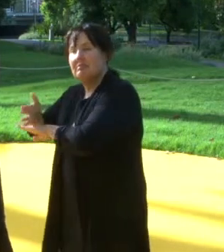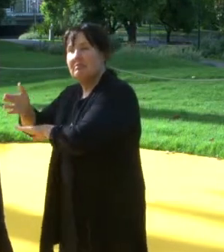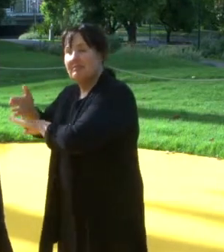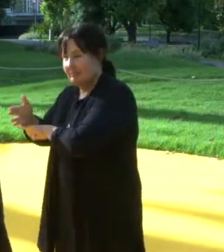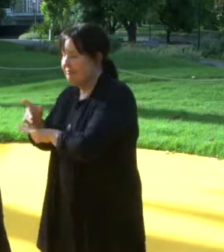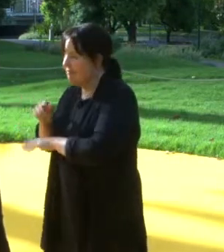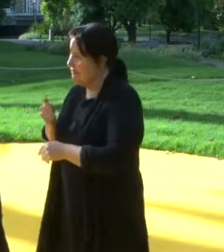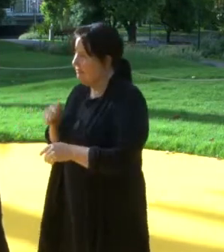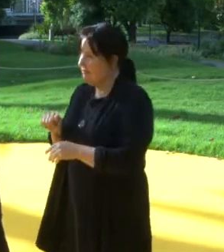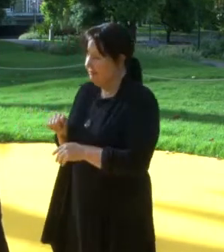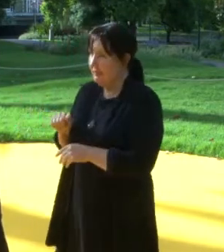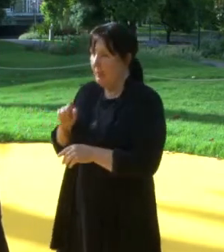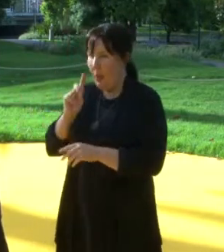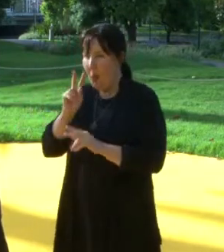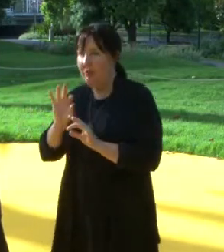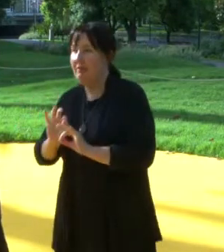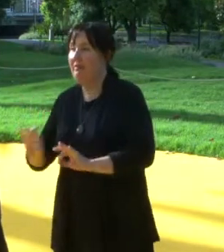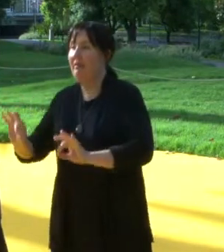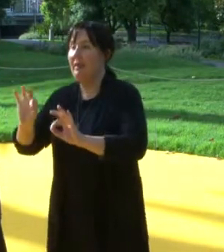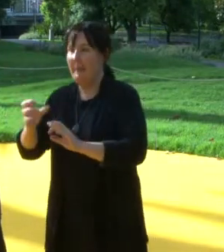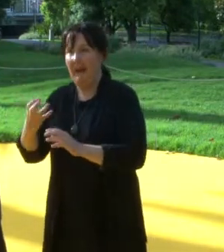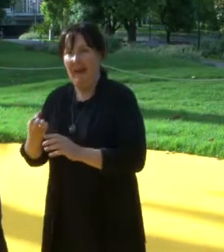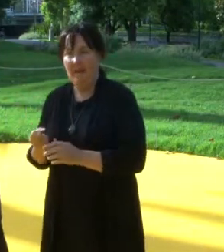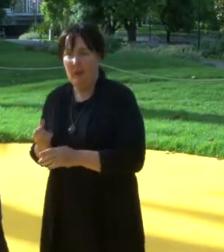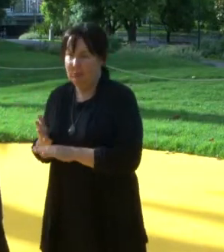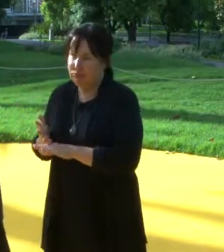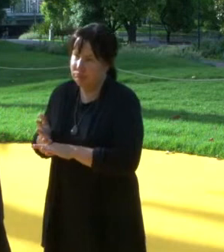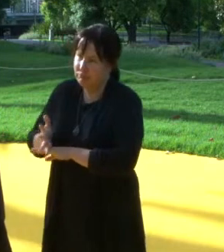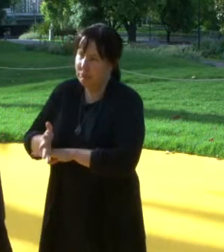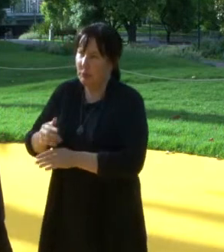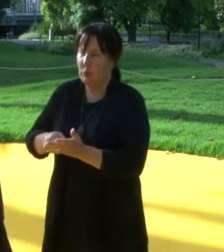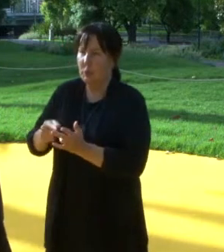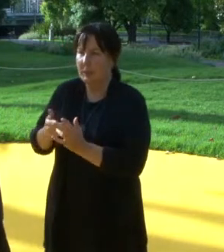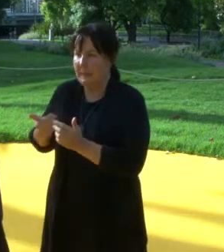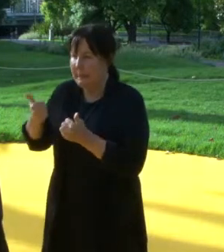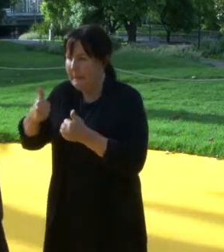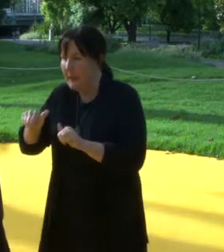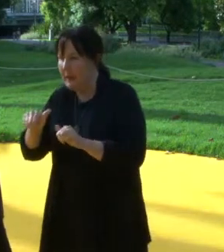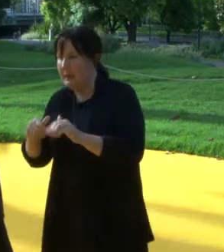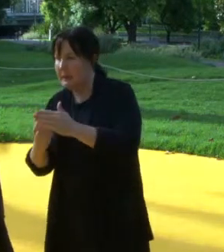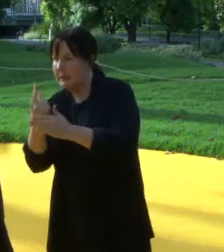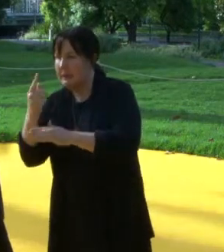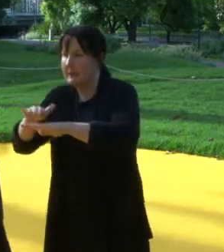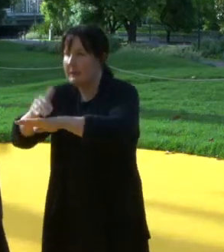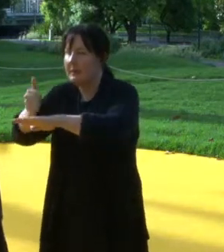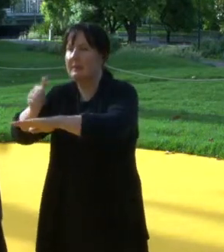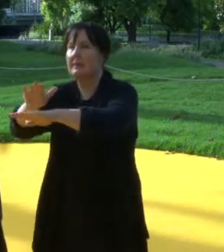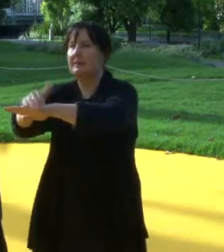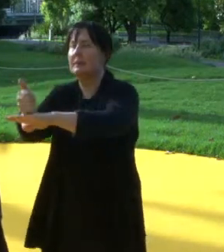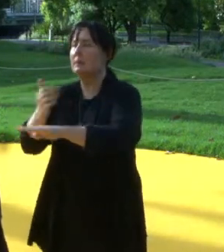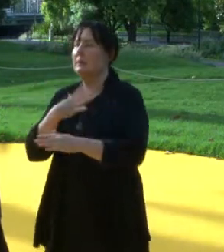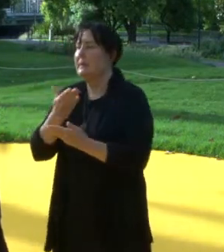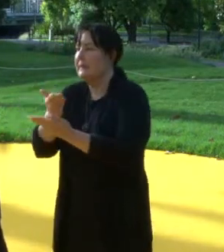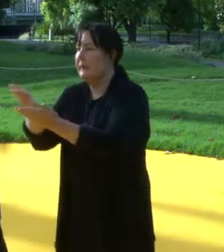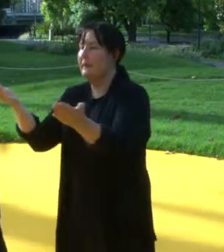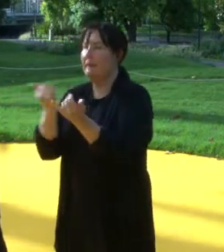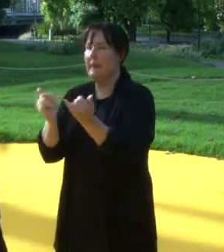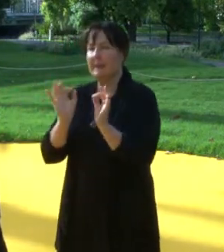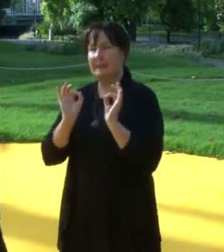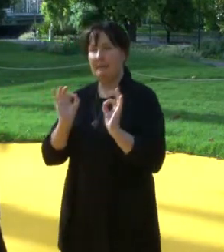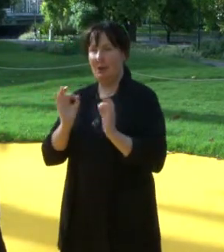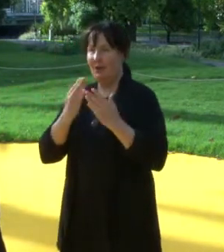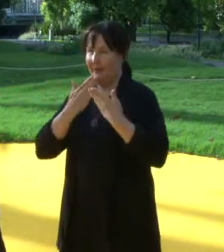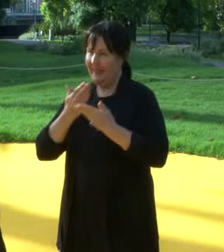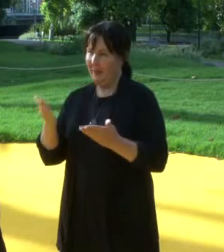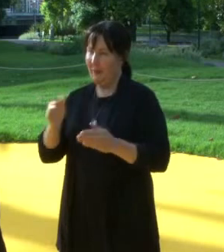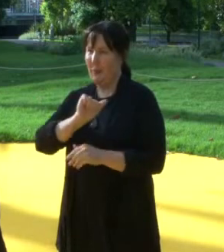of those in the room who are those people and give you each a very special thank you for all your